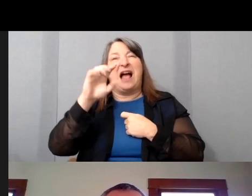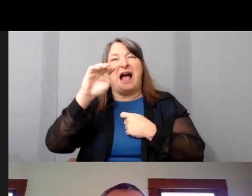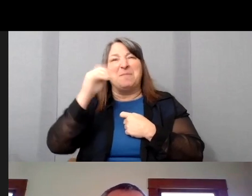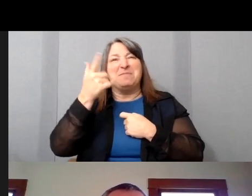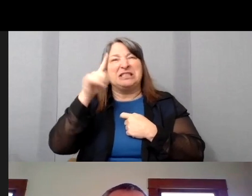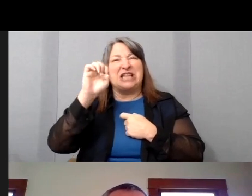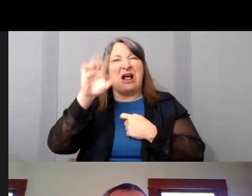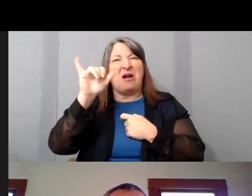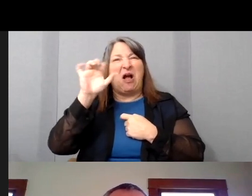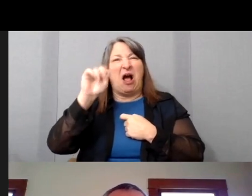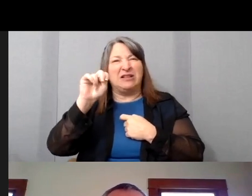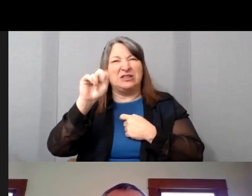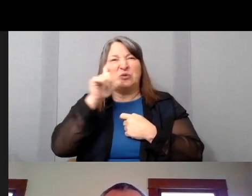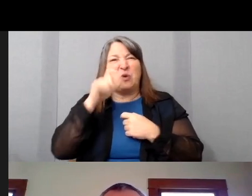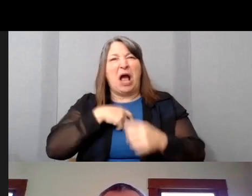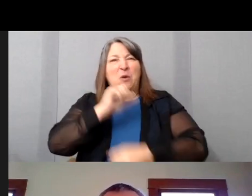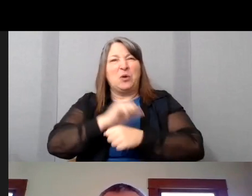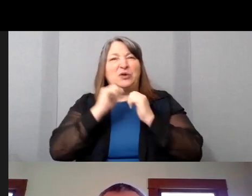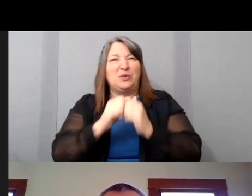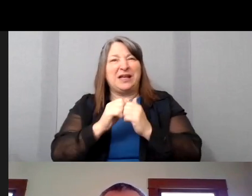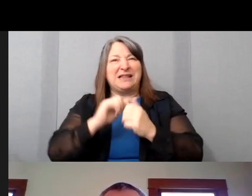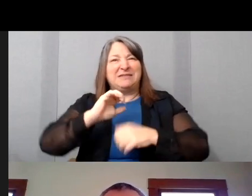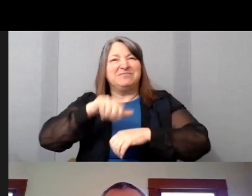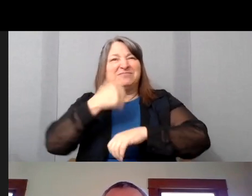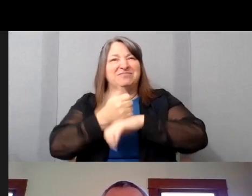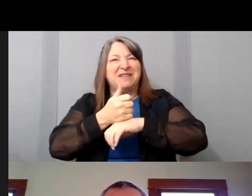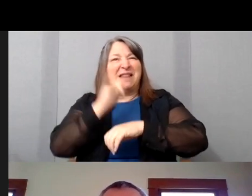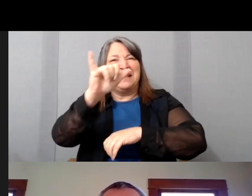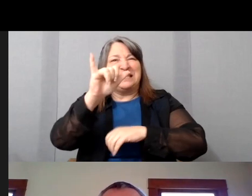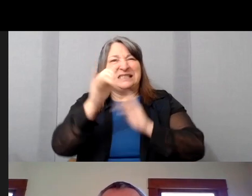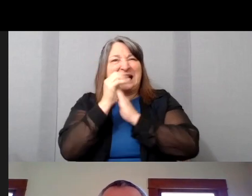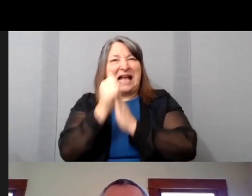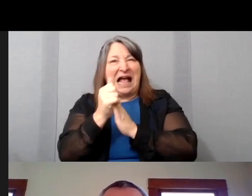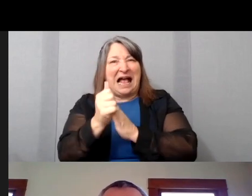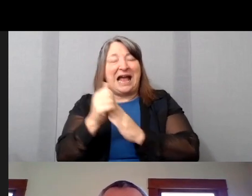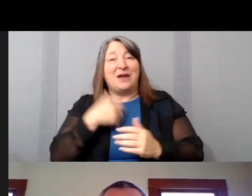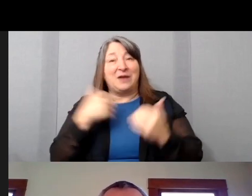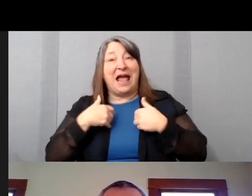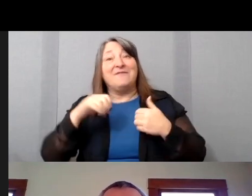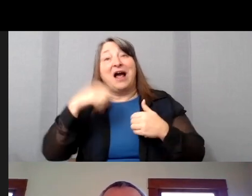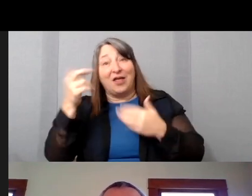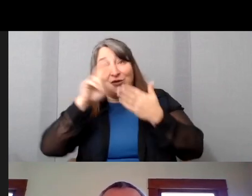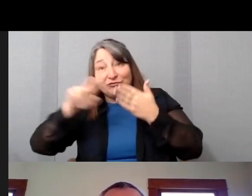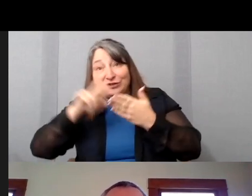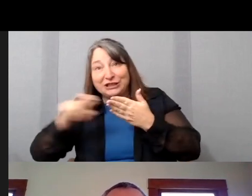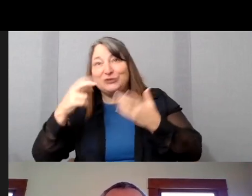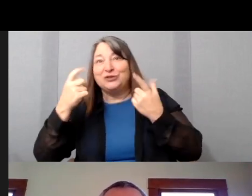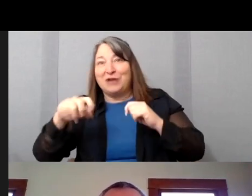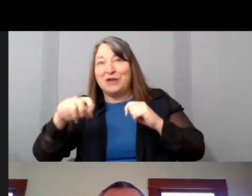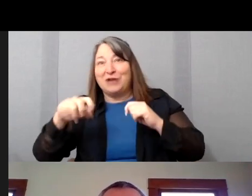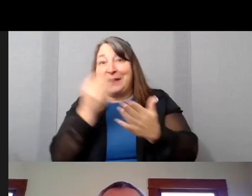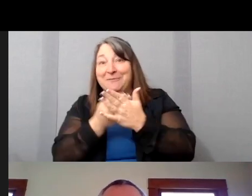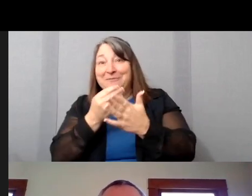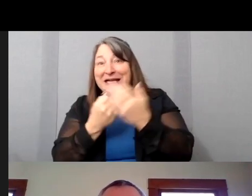this guide. And we've got a couple of studies that we're trying to find money for currently right now to answer this